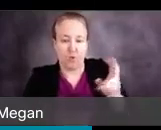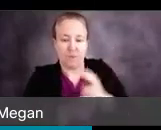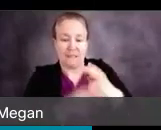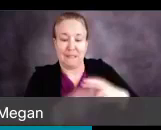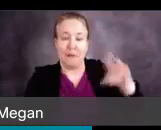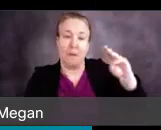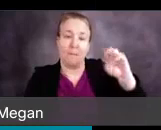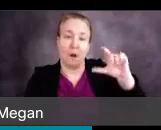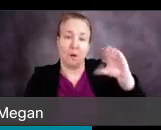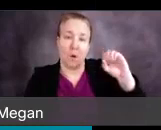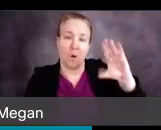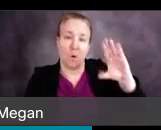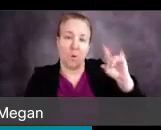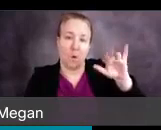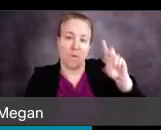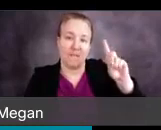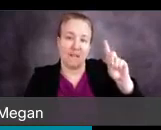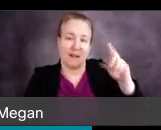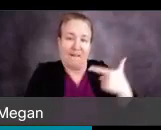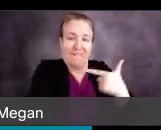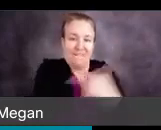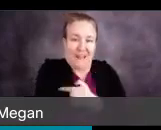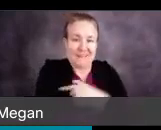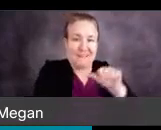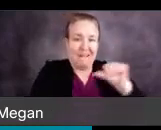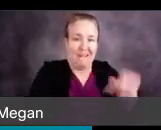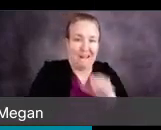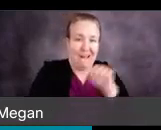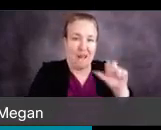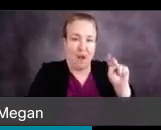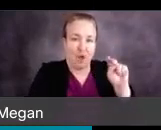Montco COVID Vaccine at